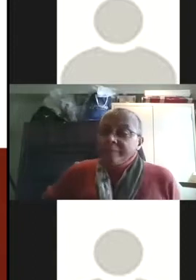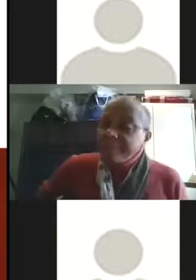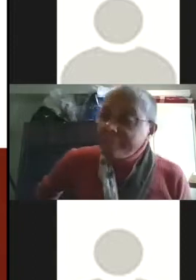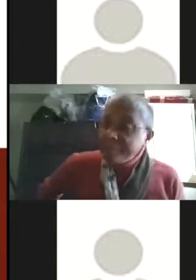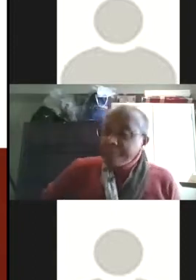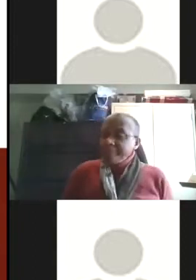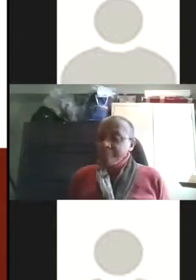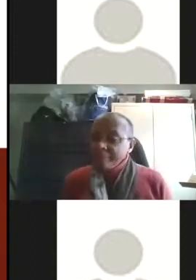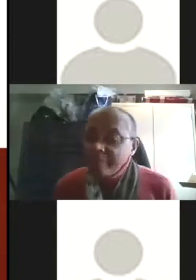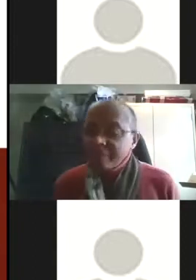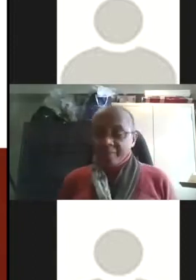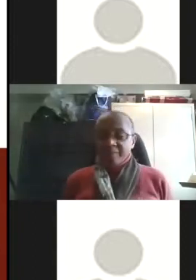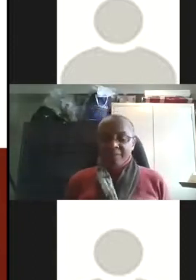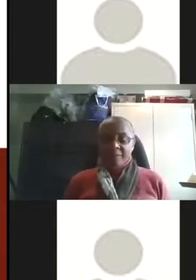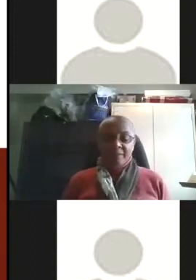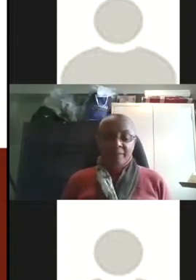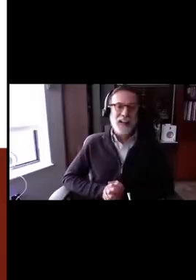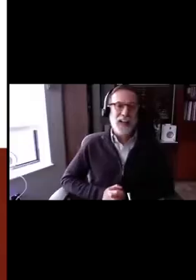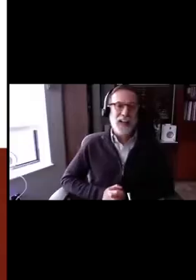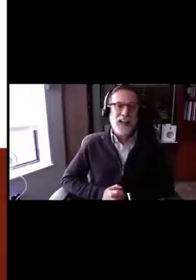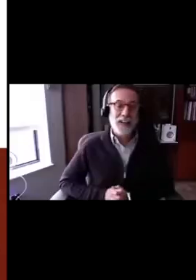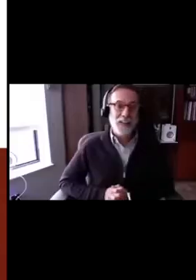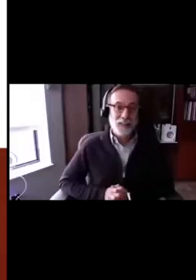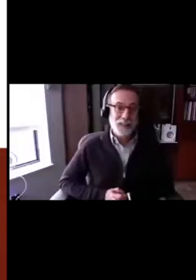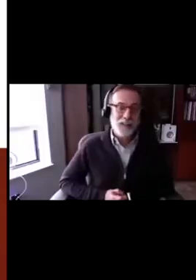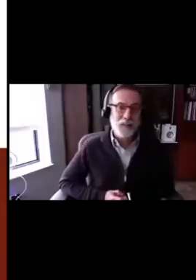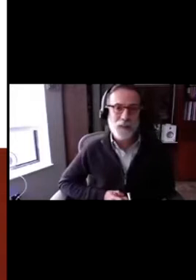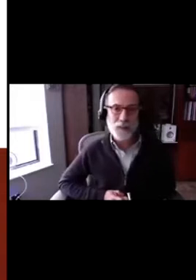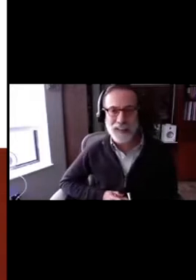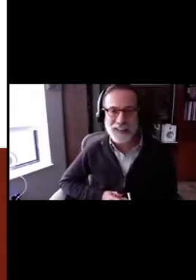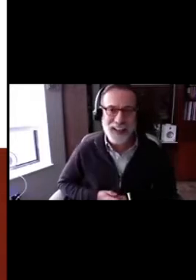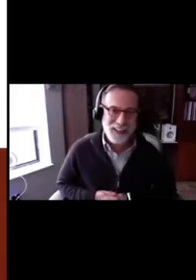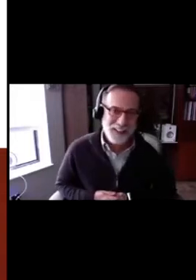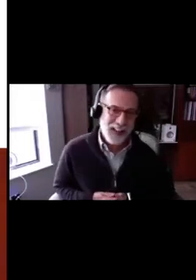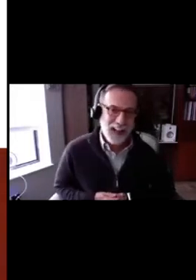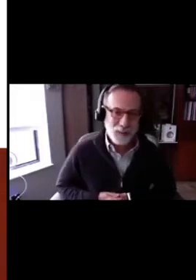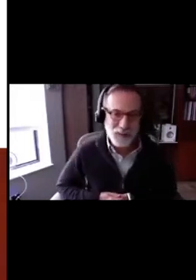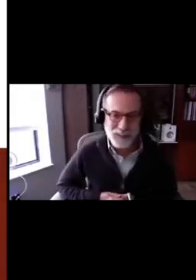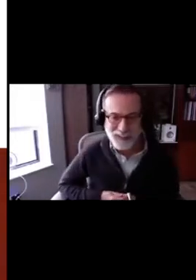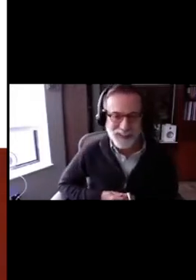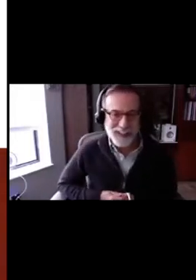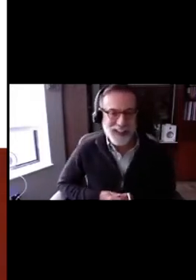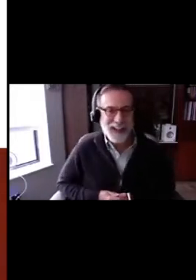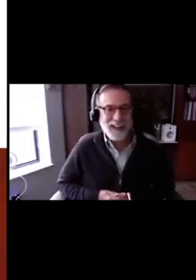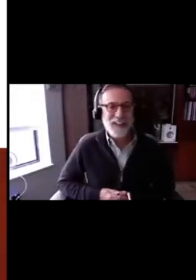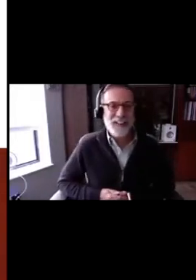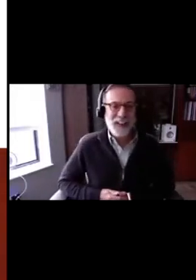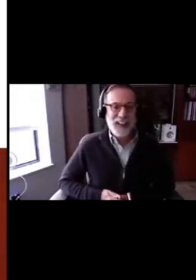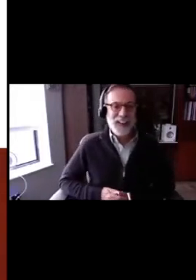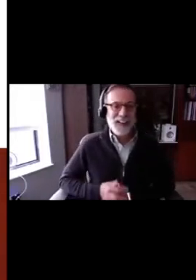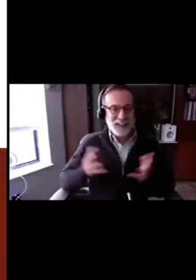world. Thank you, Abhishek, to join us, and thank you for bringing us as well the